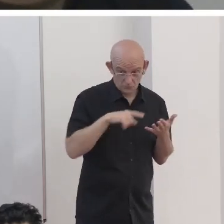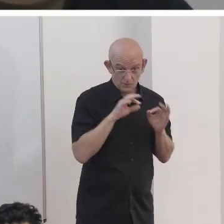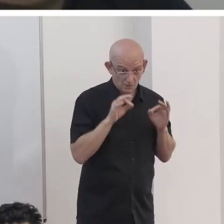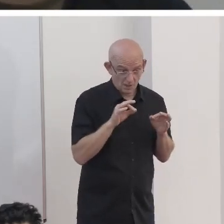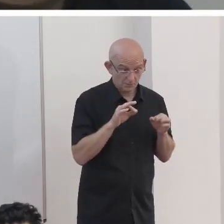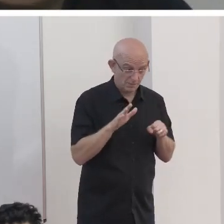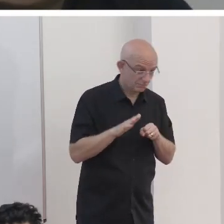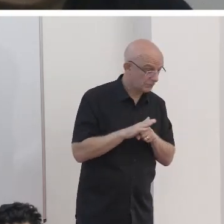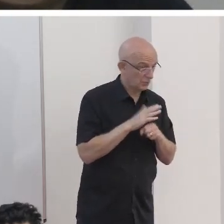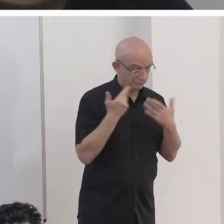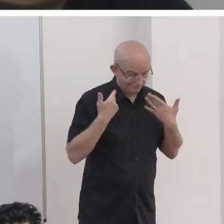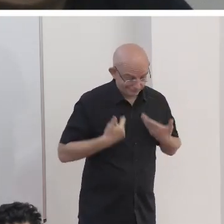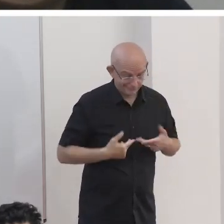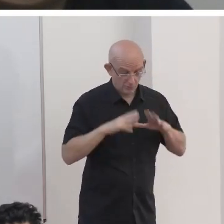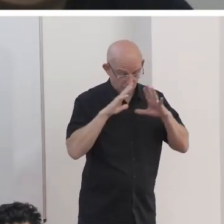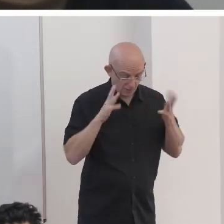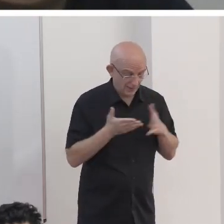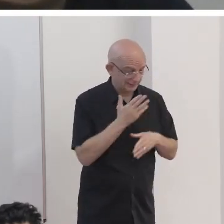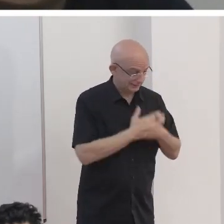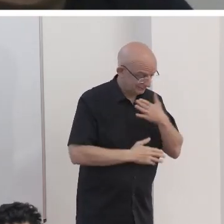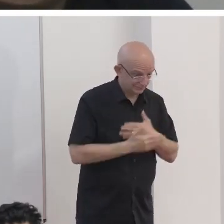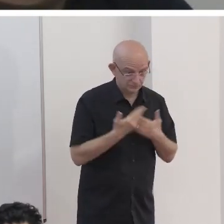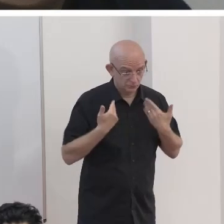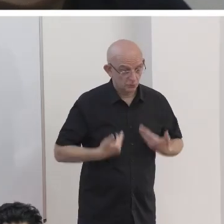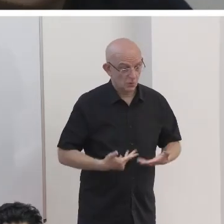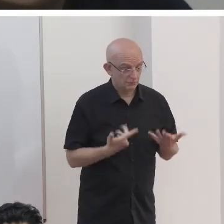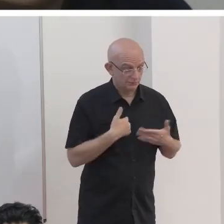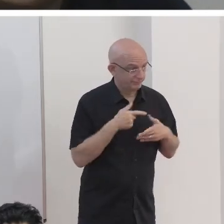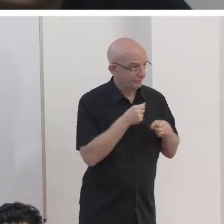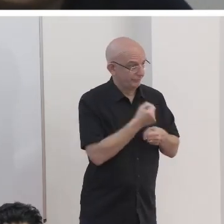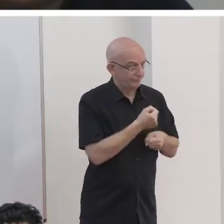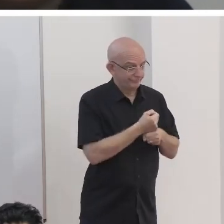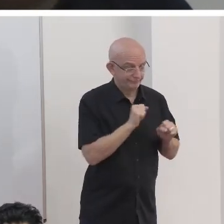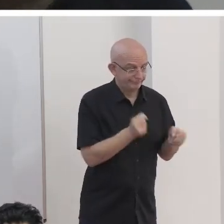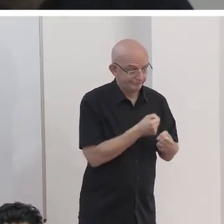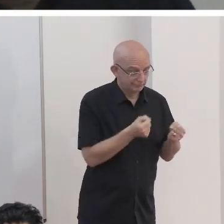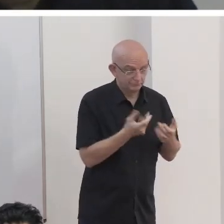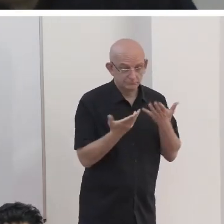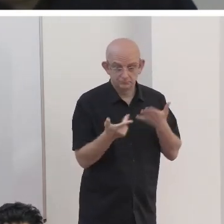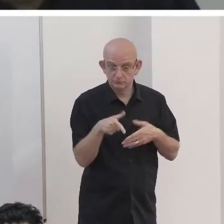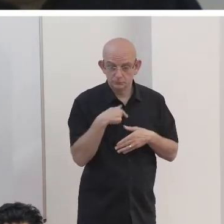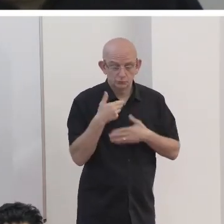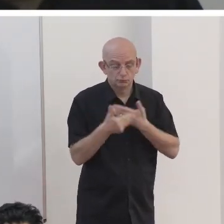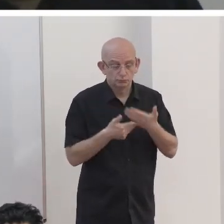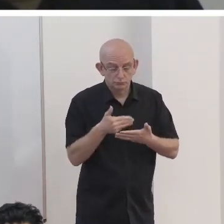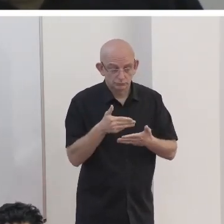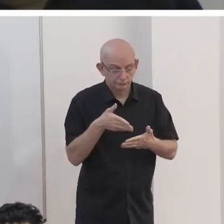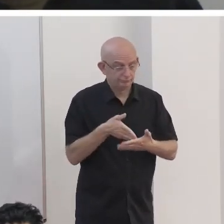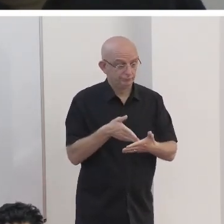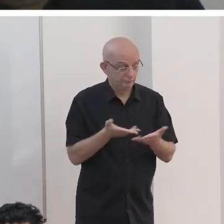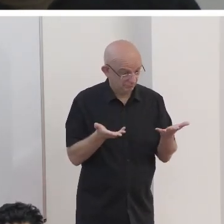that? No, right? So then what? Disability is something that it's a